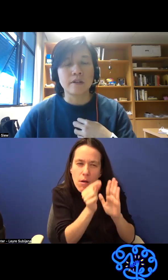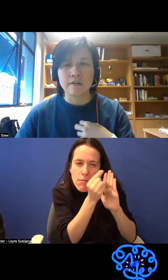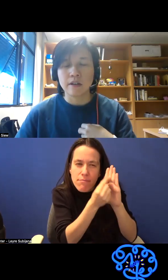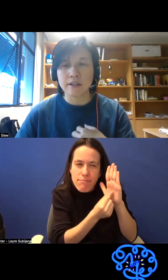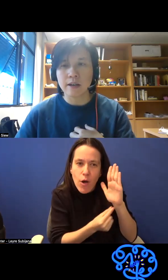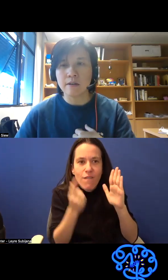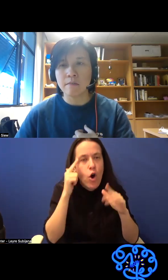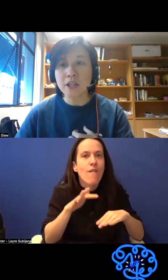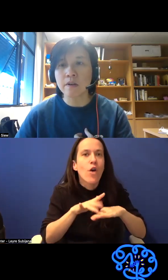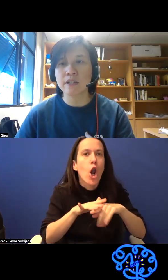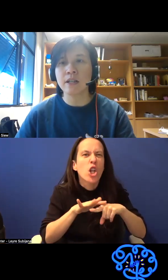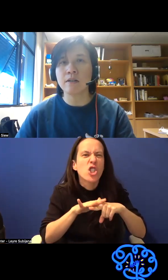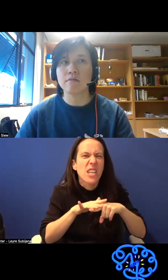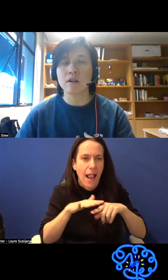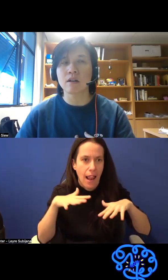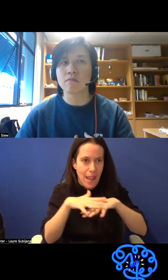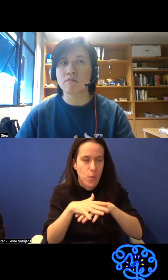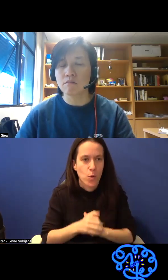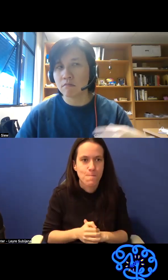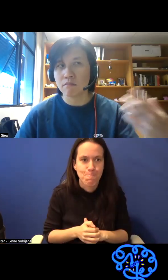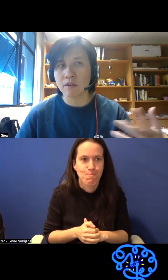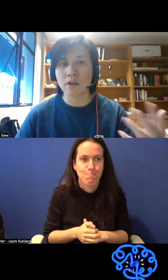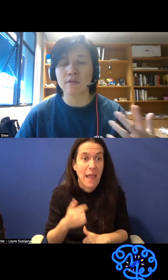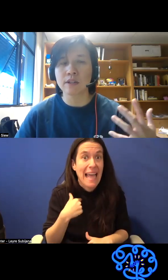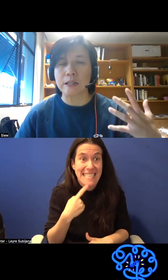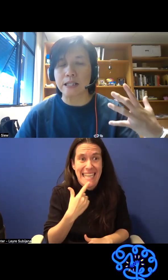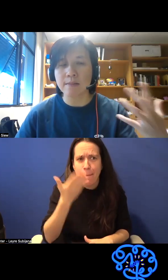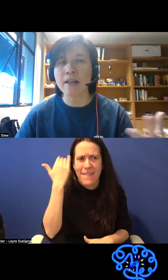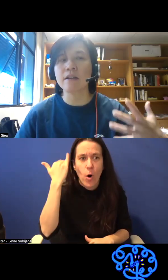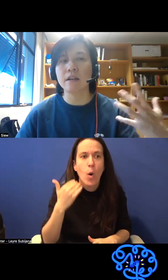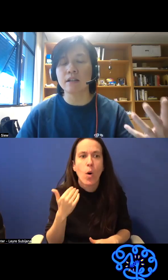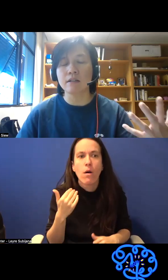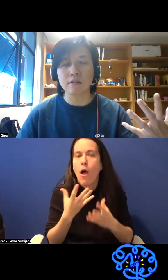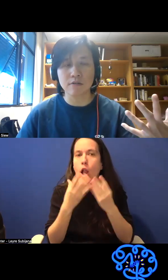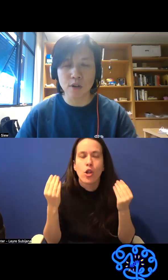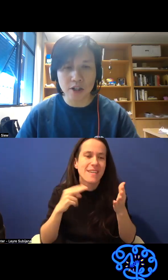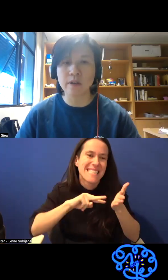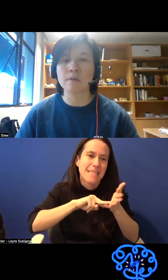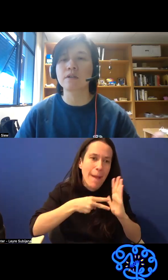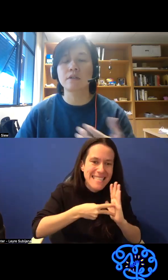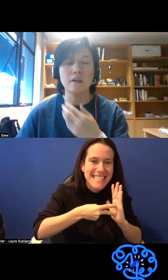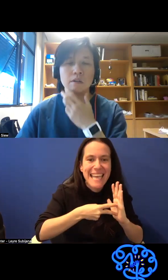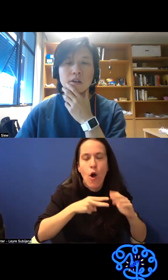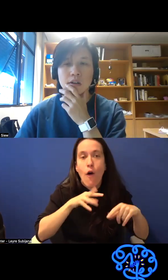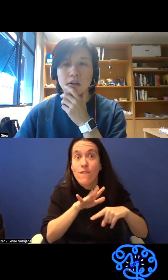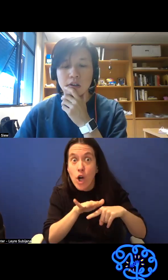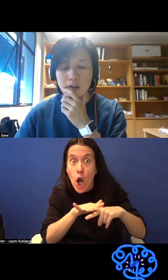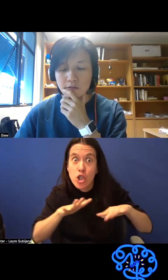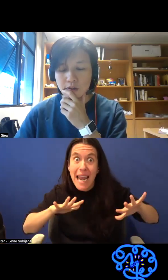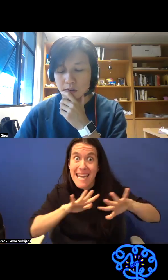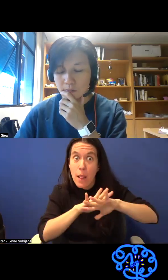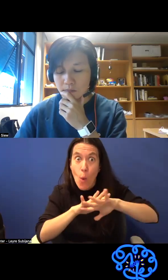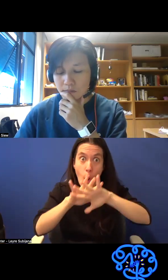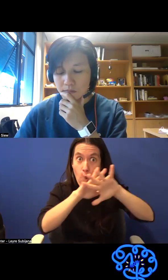so as I mentioned previously, a lot of the semantic and the phonological networks that we